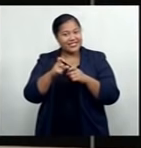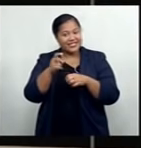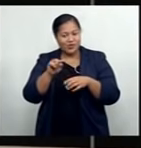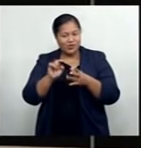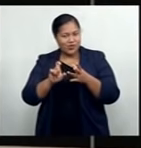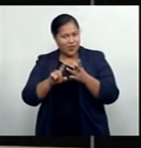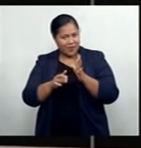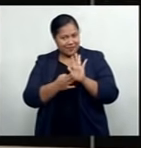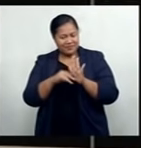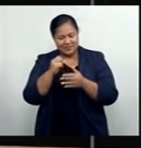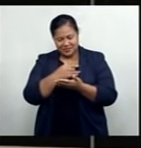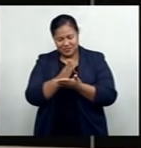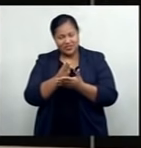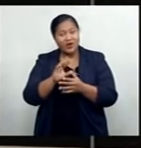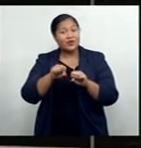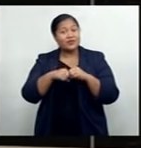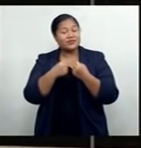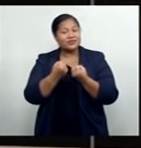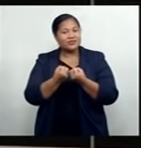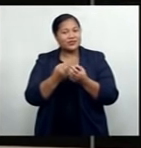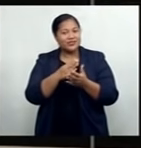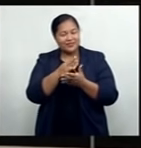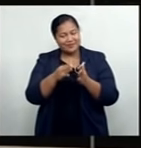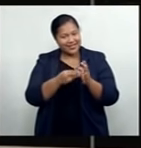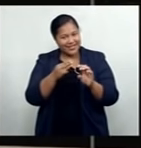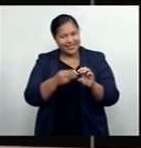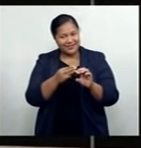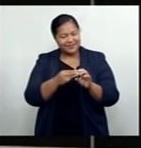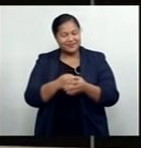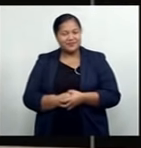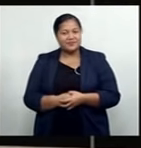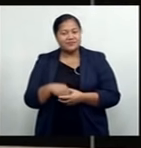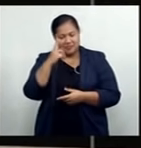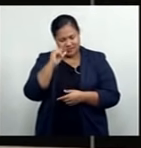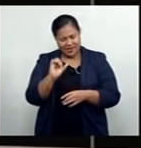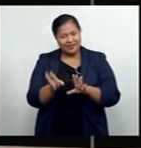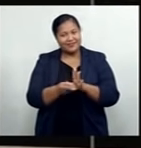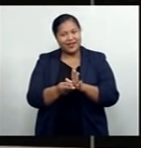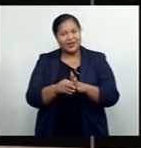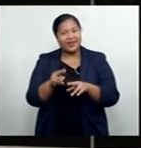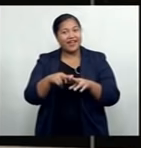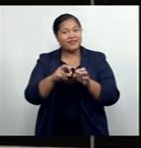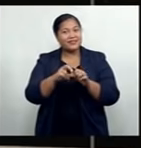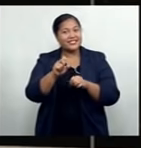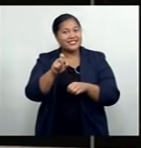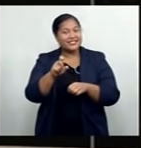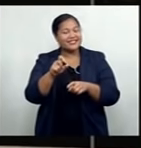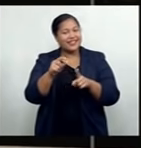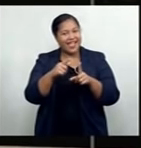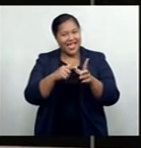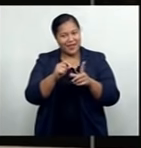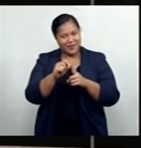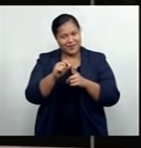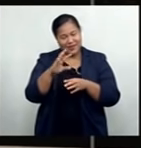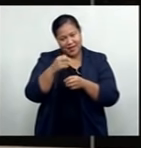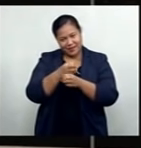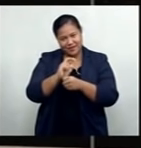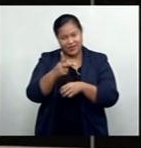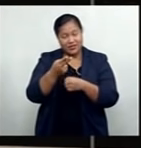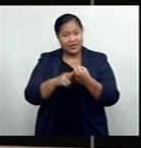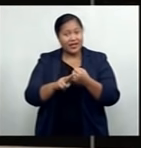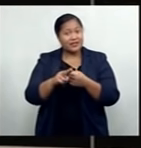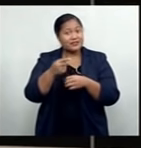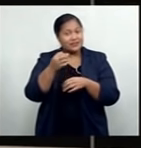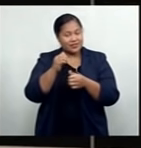fbcnews@fbc.com.fj, or share it with us via our various social media accounts. You can also download our FBC app to keep updated with the very latest in news